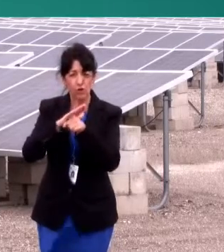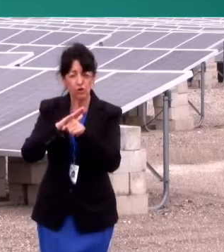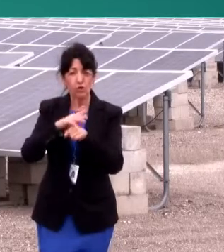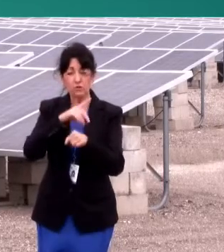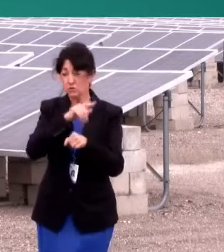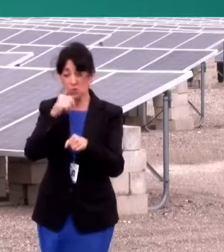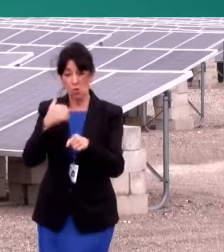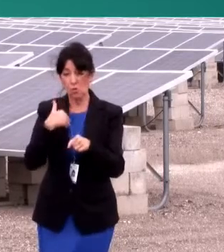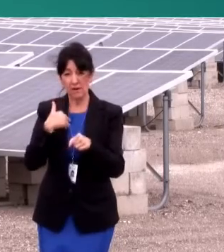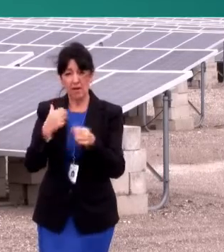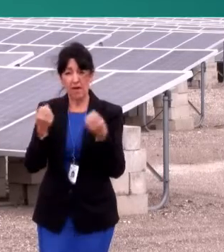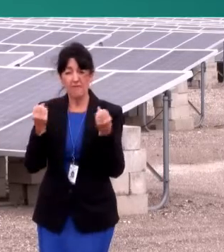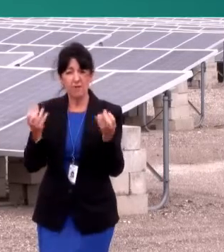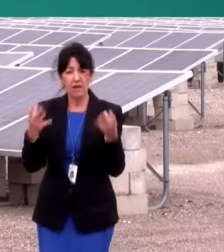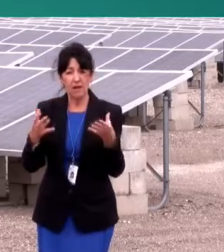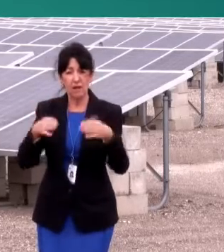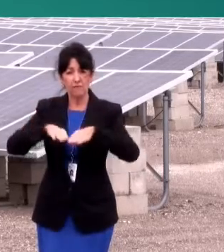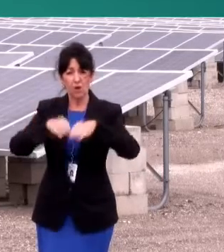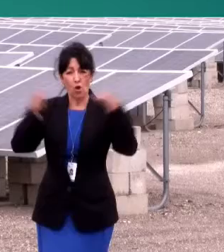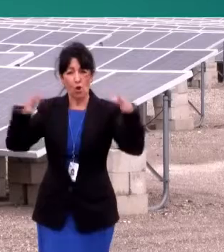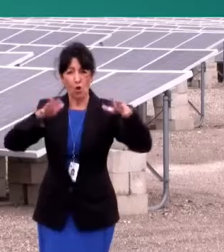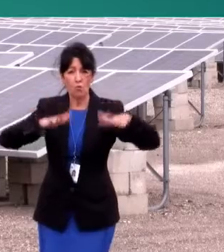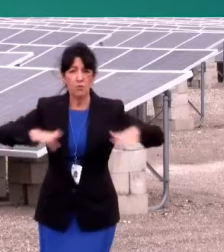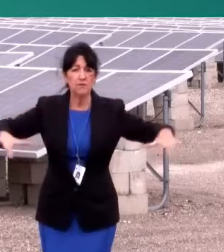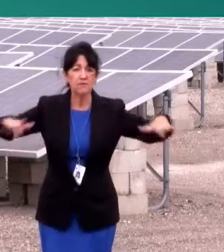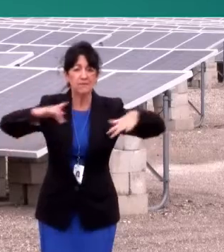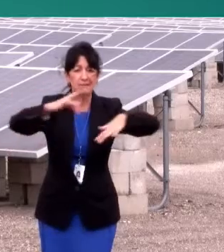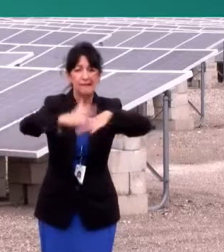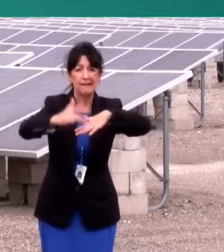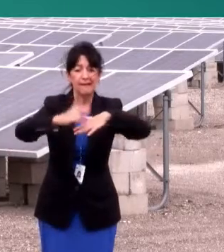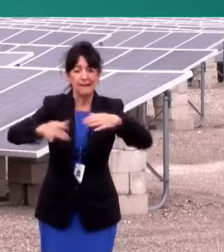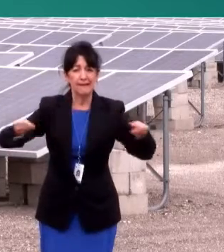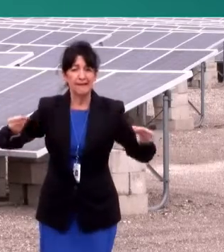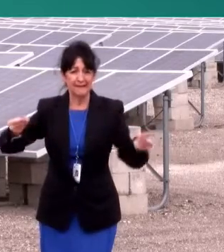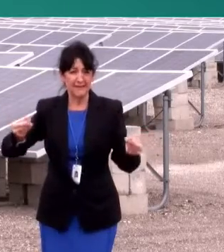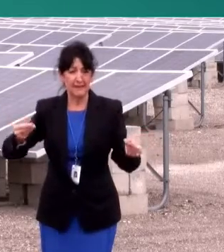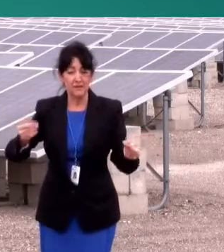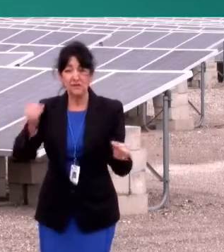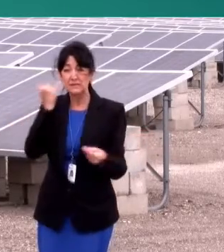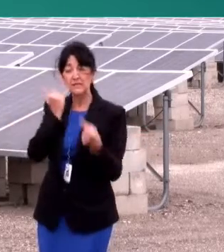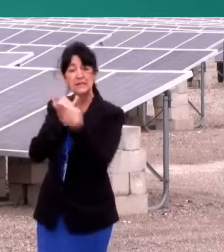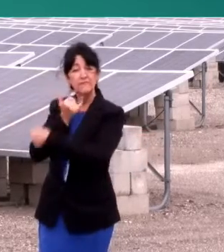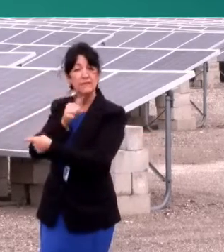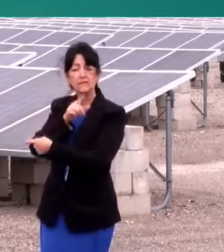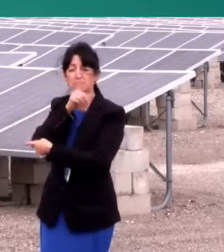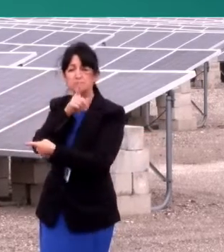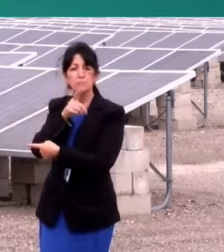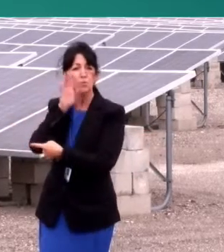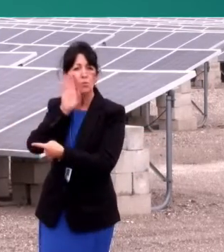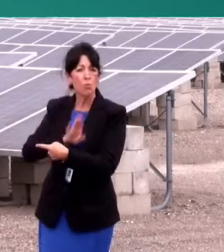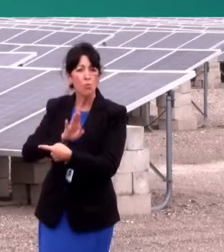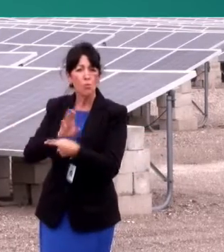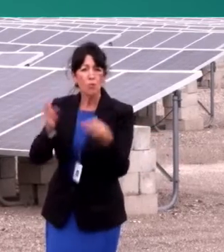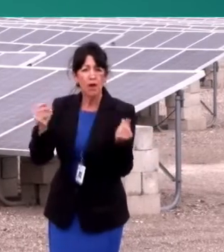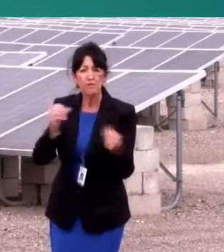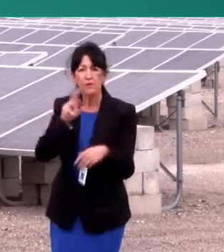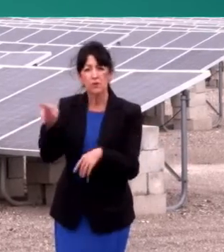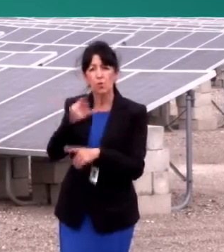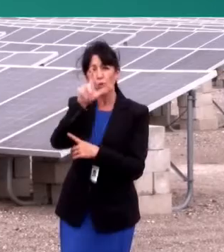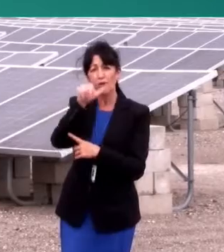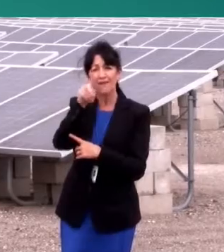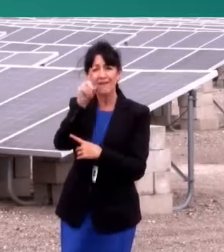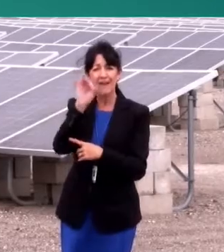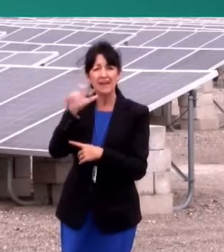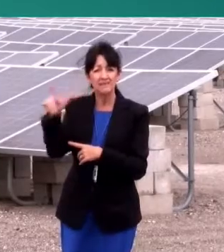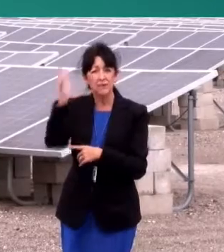open land that doesn't have another highest and best use. If this was not a brownfield and a landfill, you would want